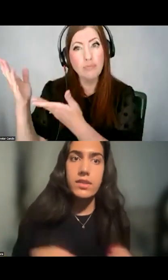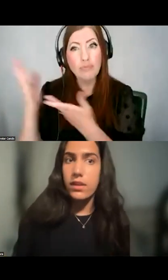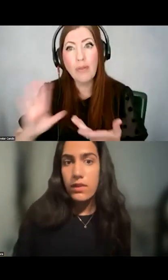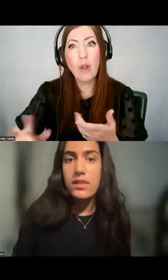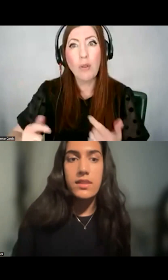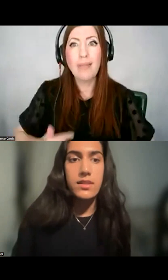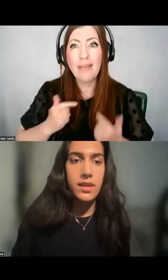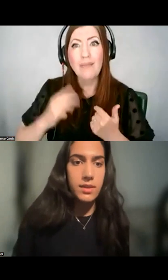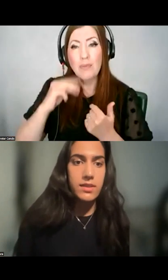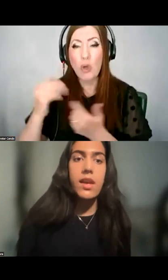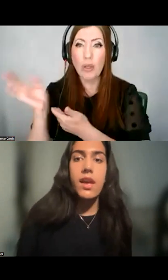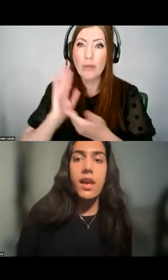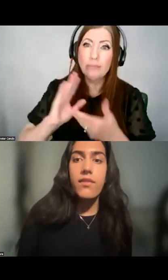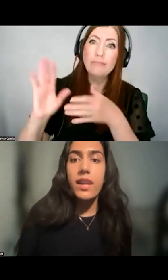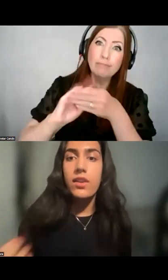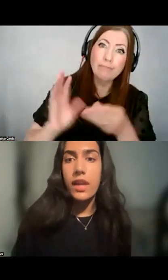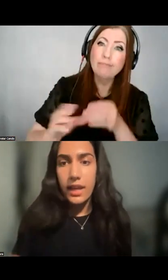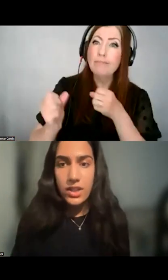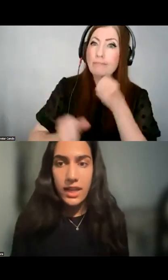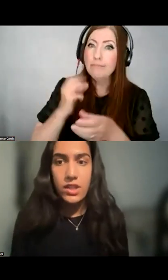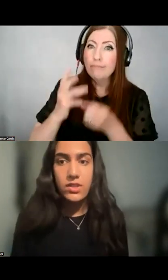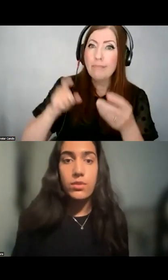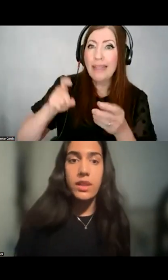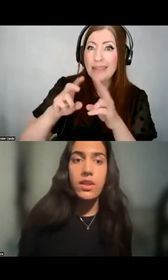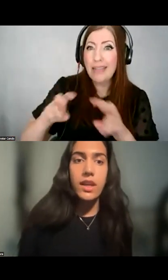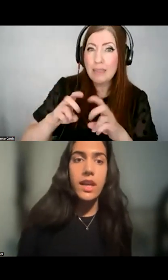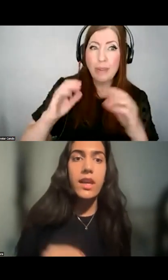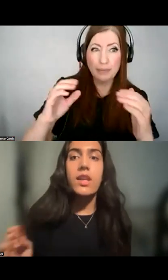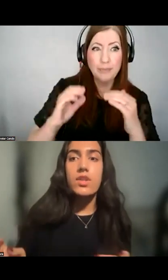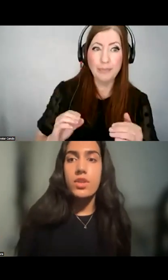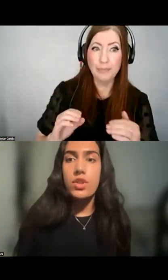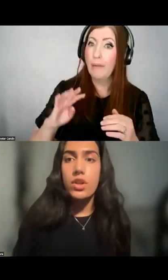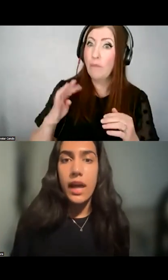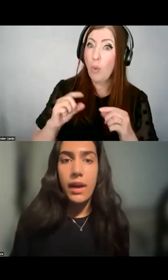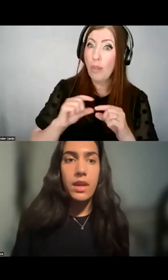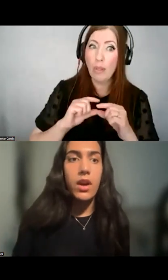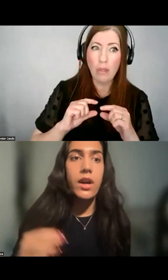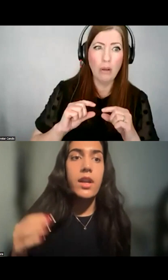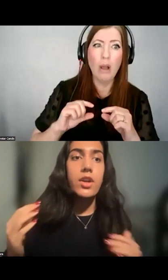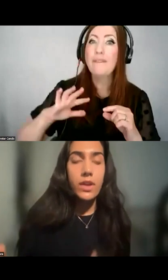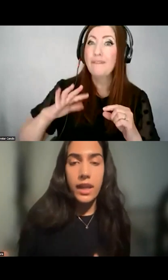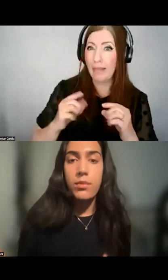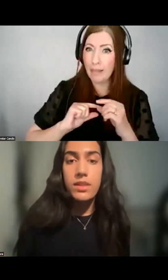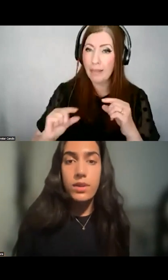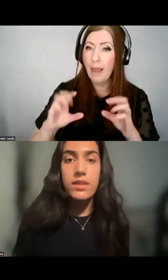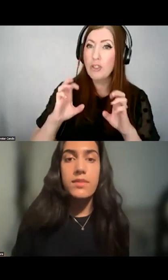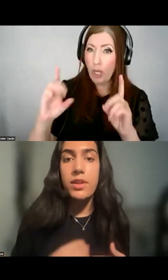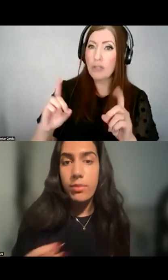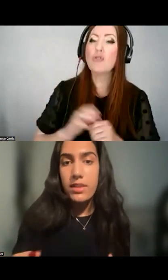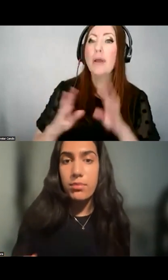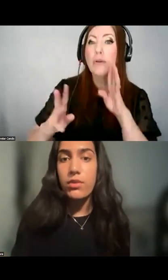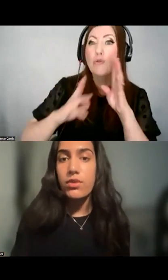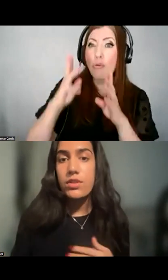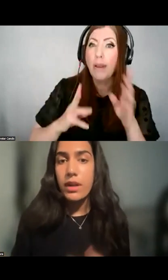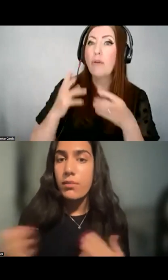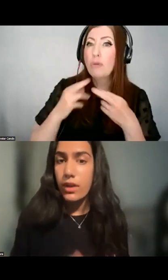of these needs assessments. And finally, looking at education. So really looking to ensure that we are creating resources,